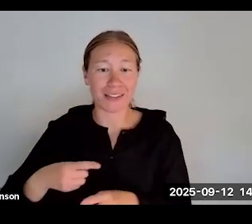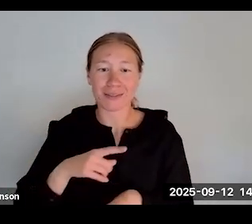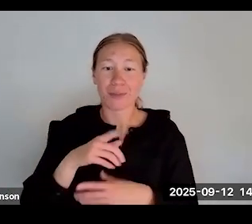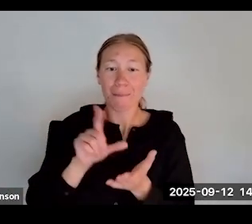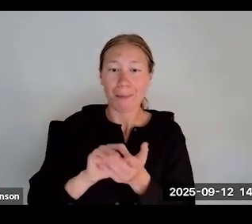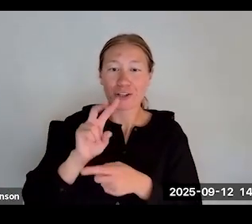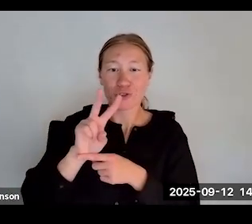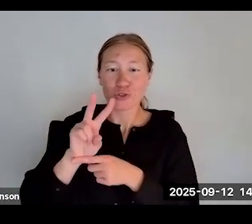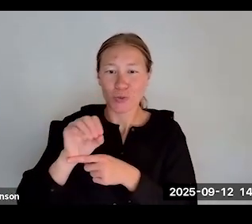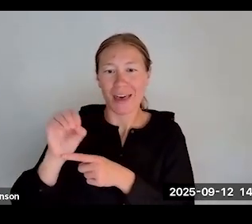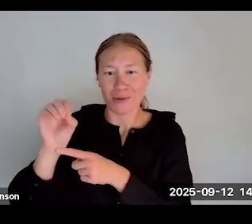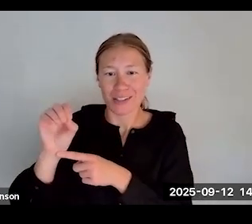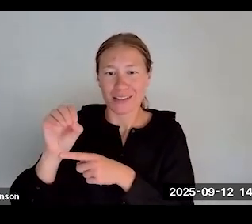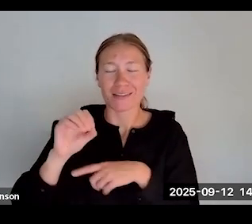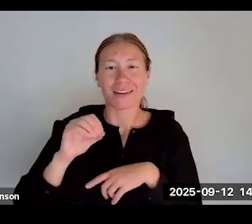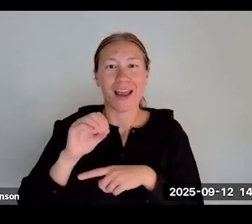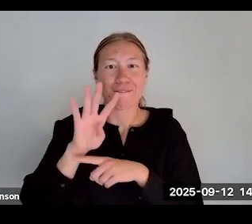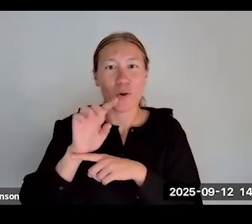Goodreads.